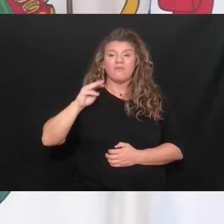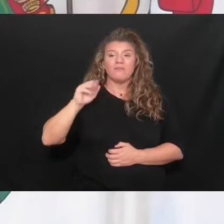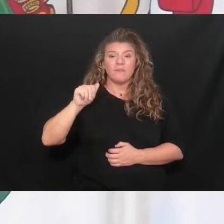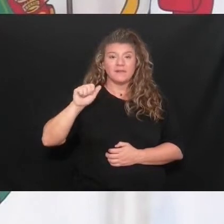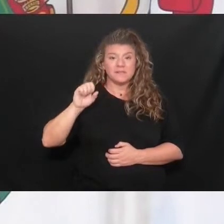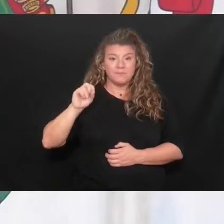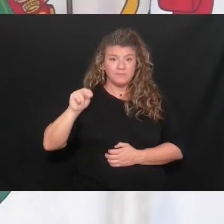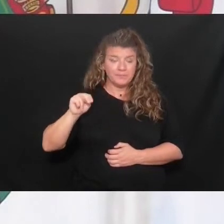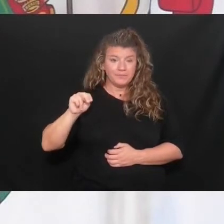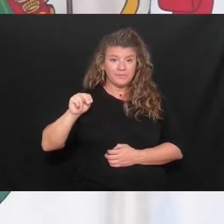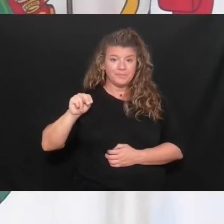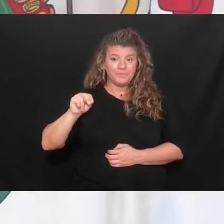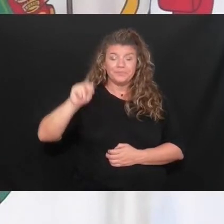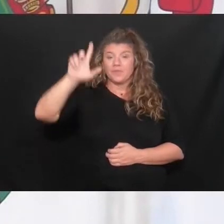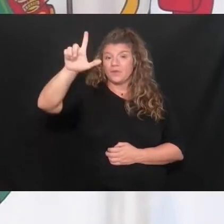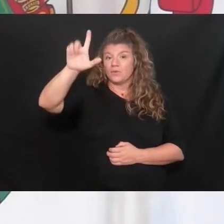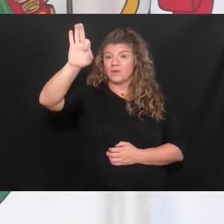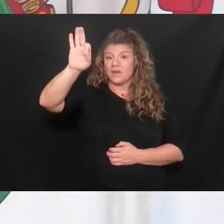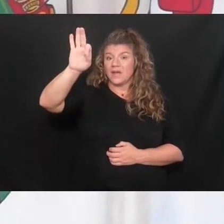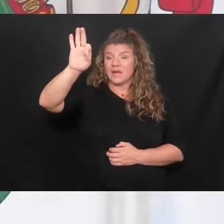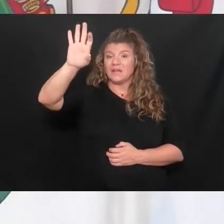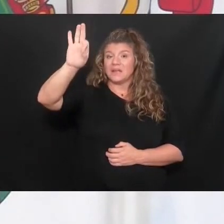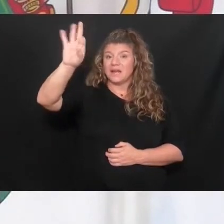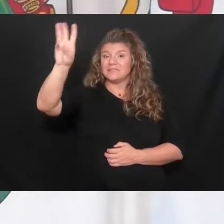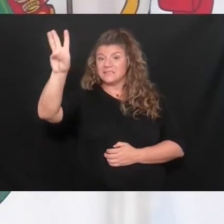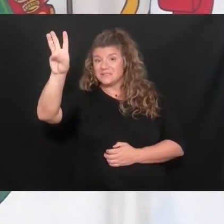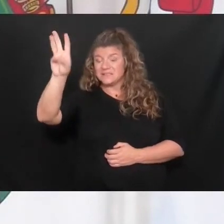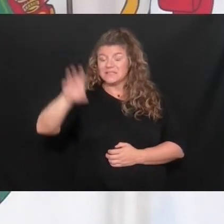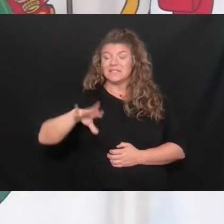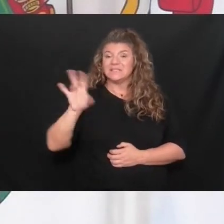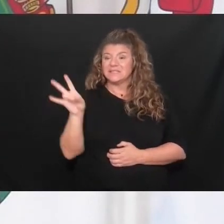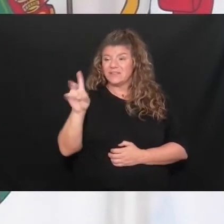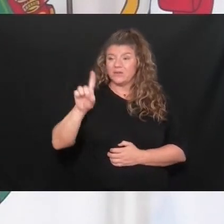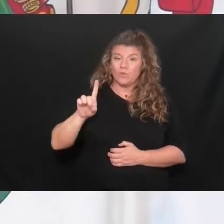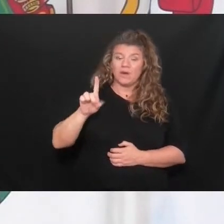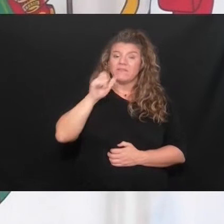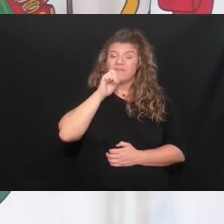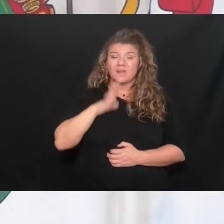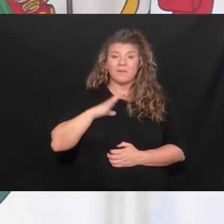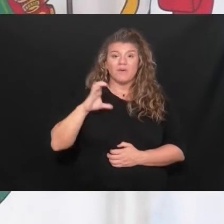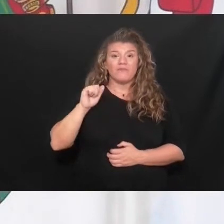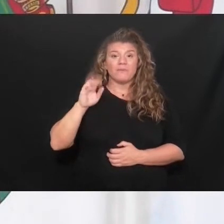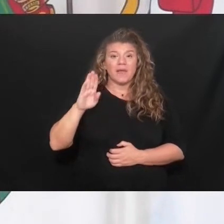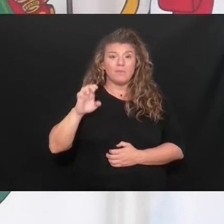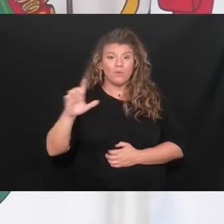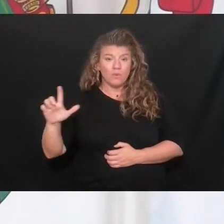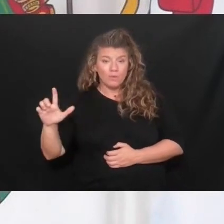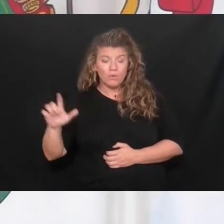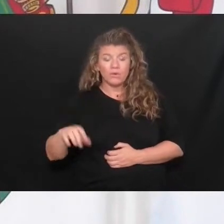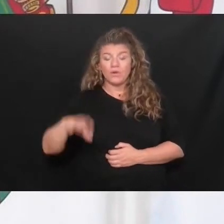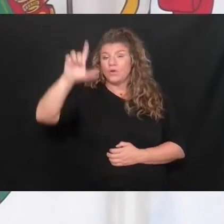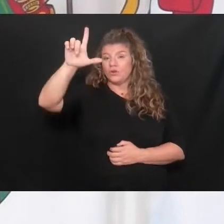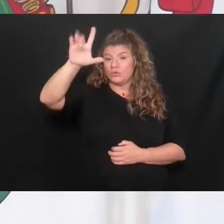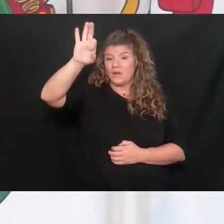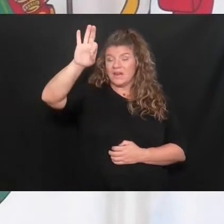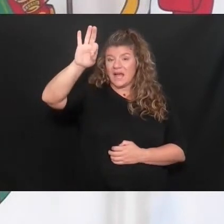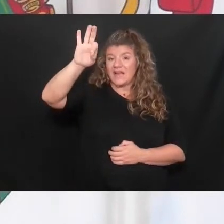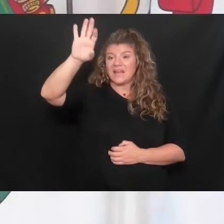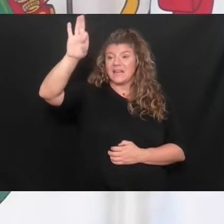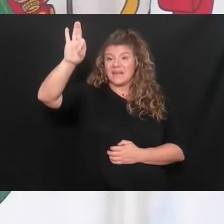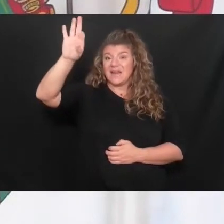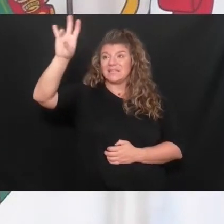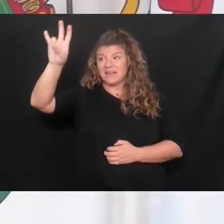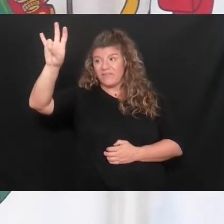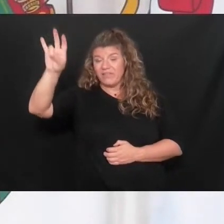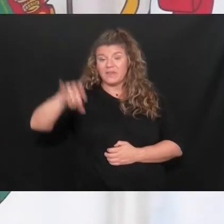Mason County. The 2,996th death, a 71-year-old female from Cabell County. The